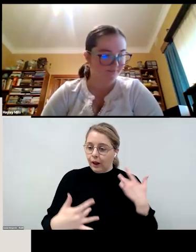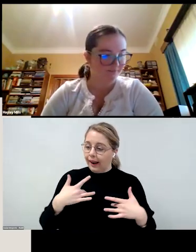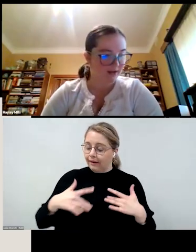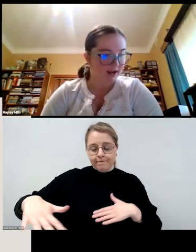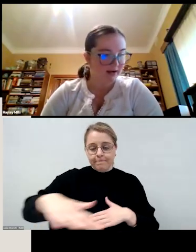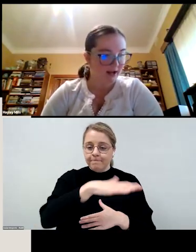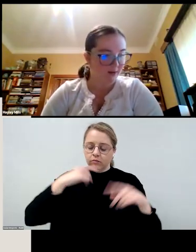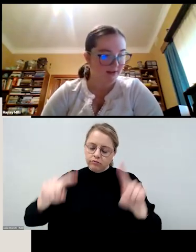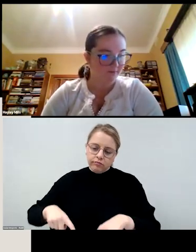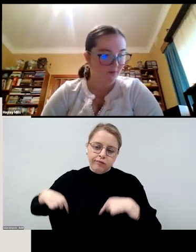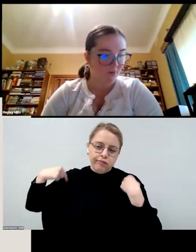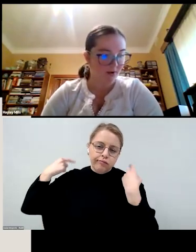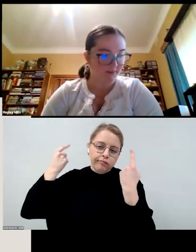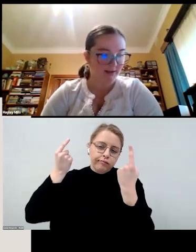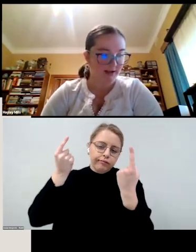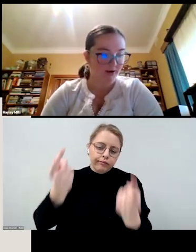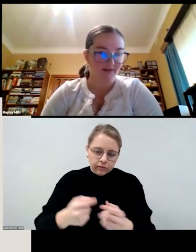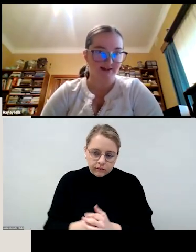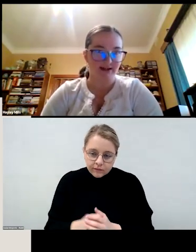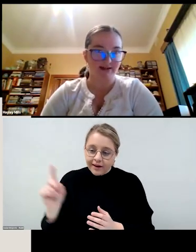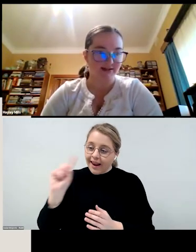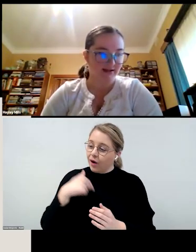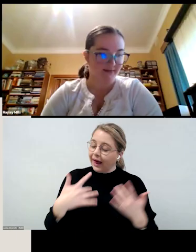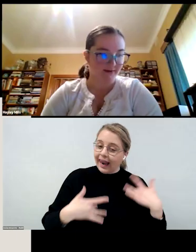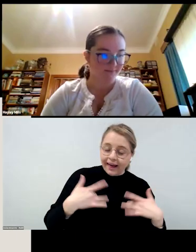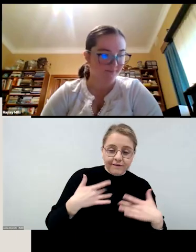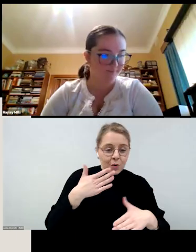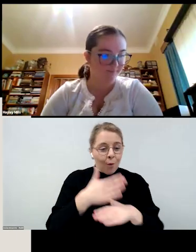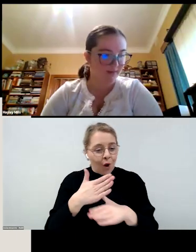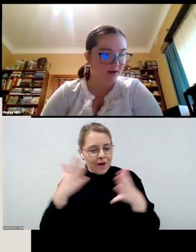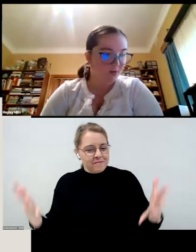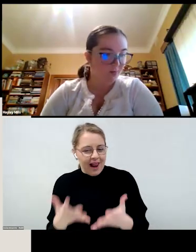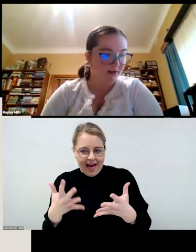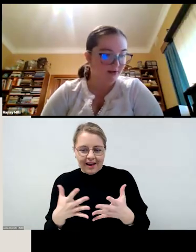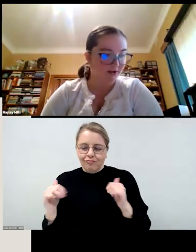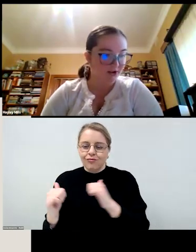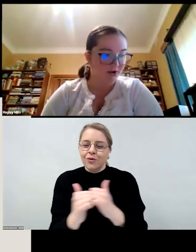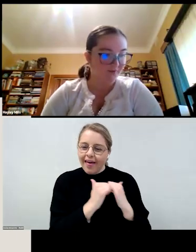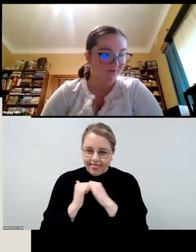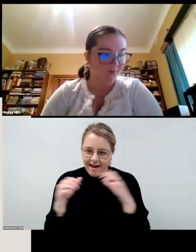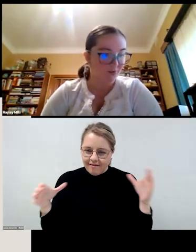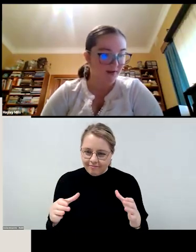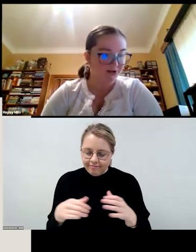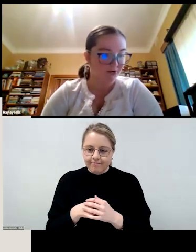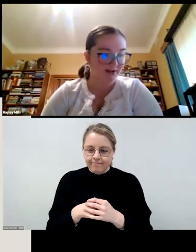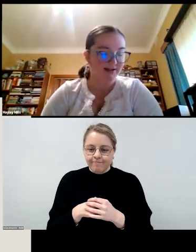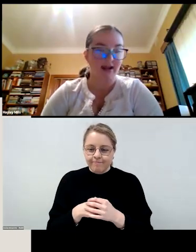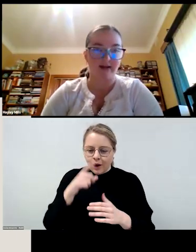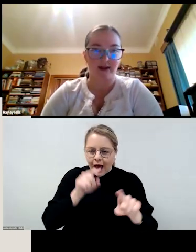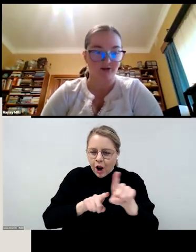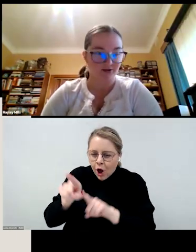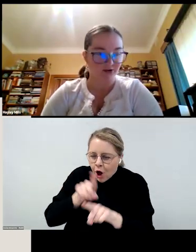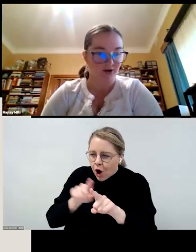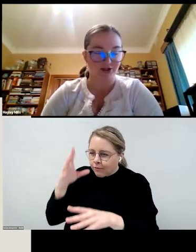years. Now we live, work and play on this land together. We can learn a lot from all their